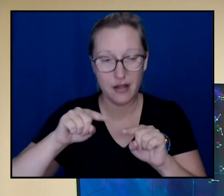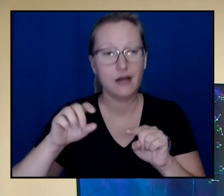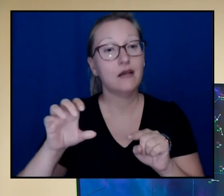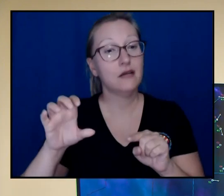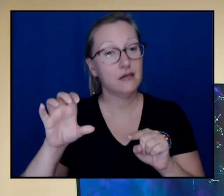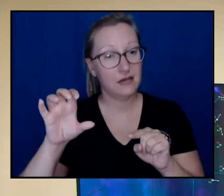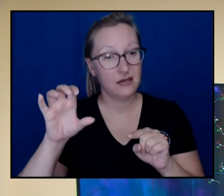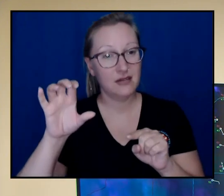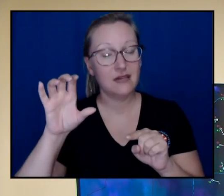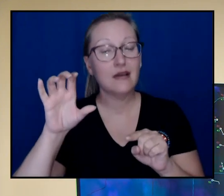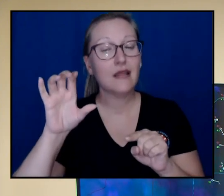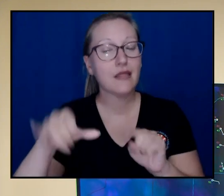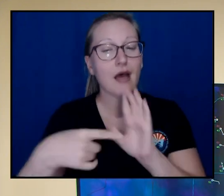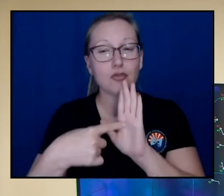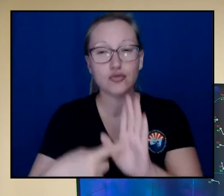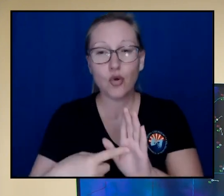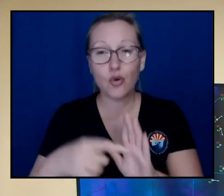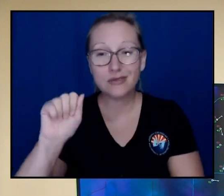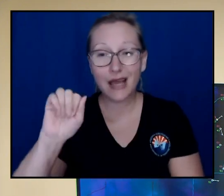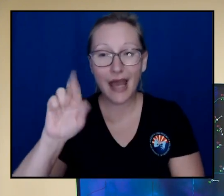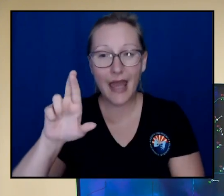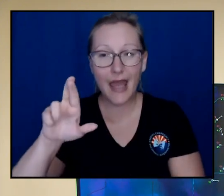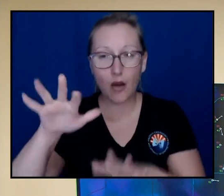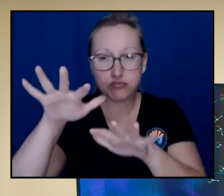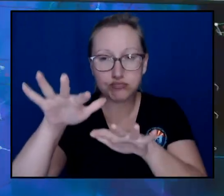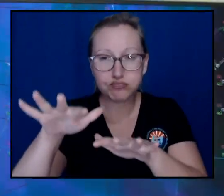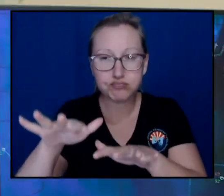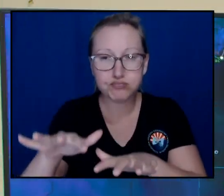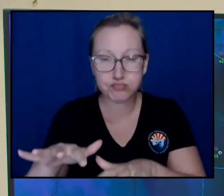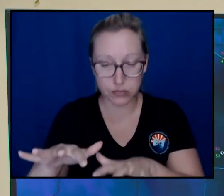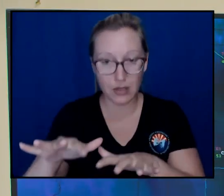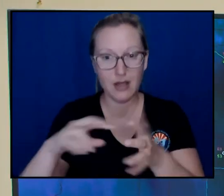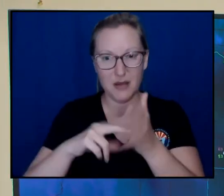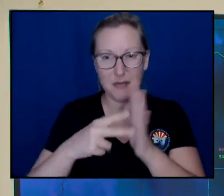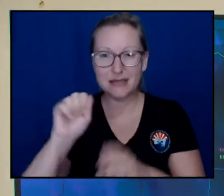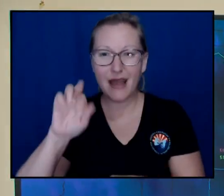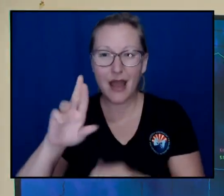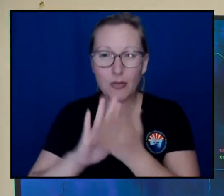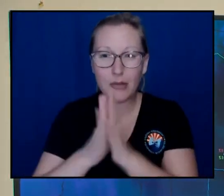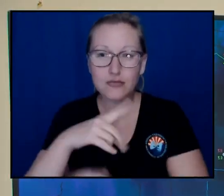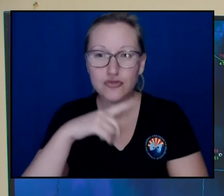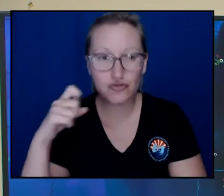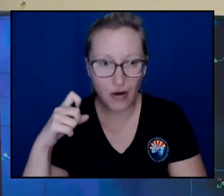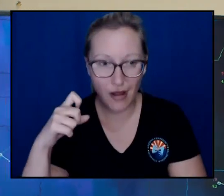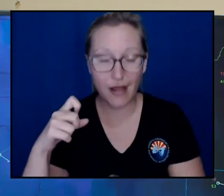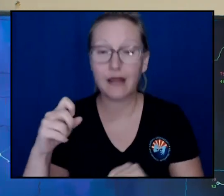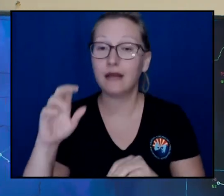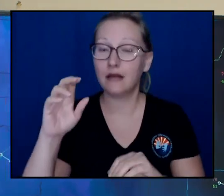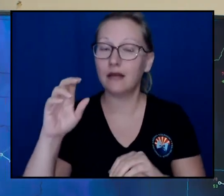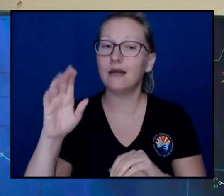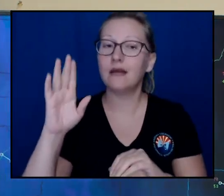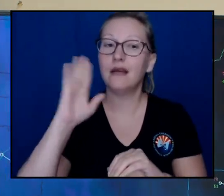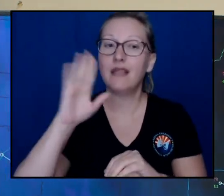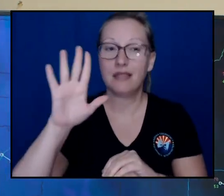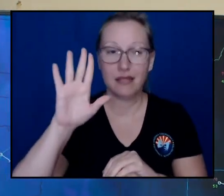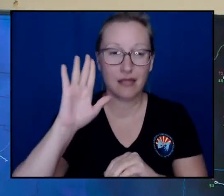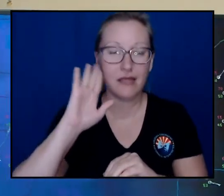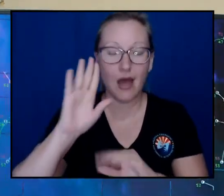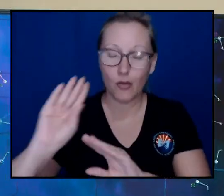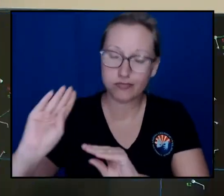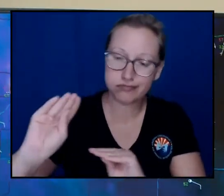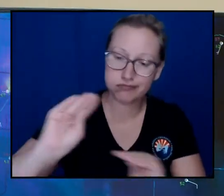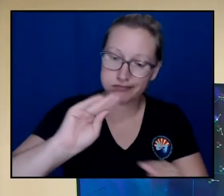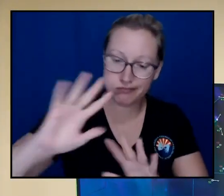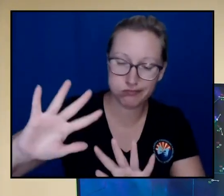the sinking air, which also dries the air. That's very evident here. We're going to see that push this way. And so we'll start